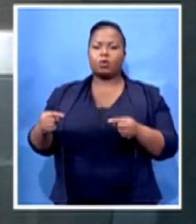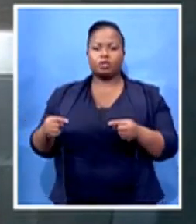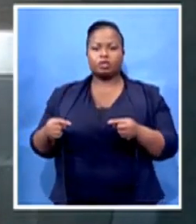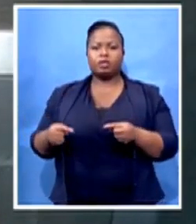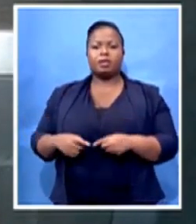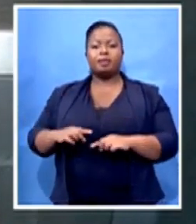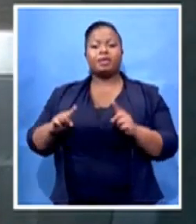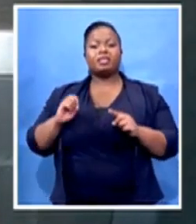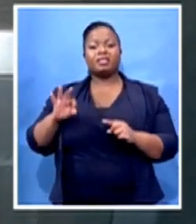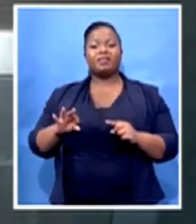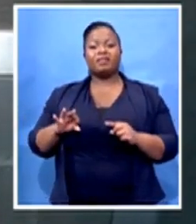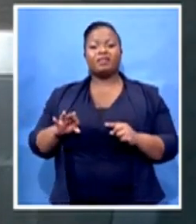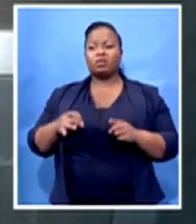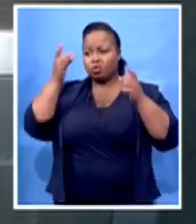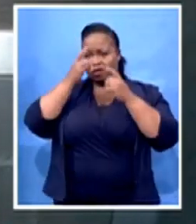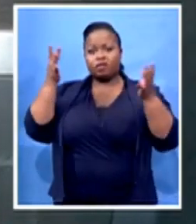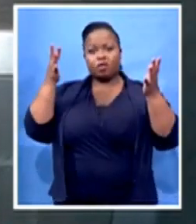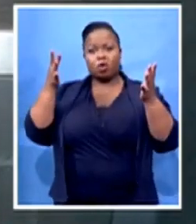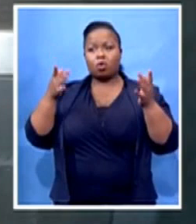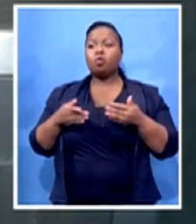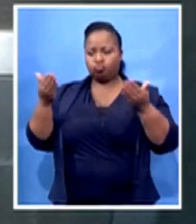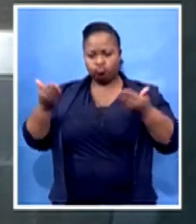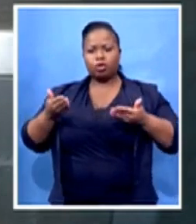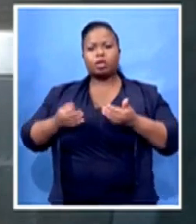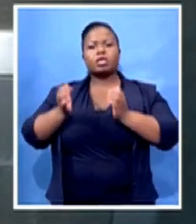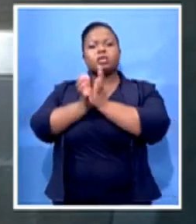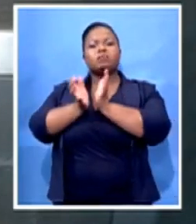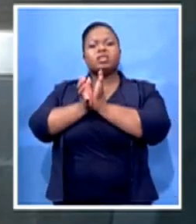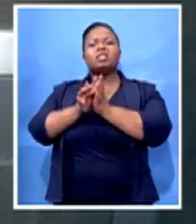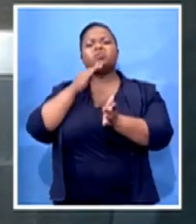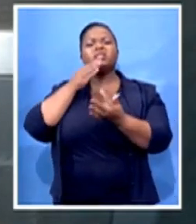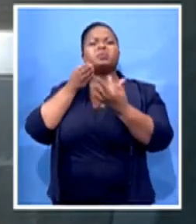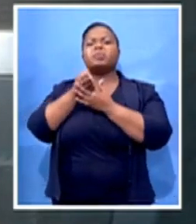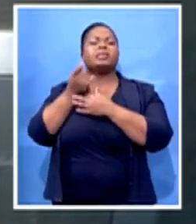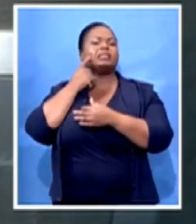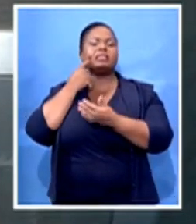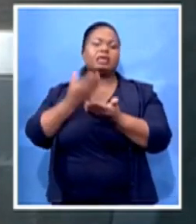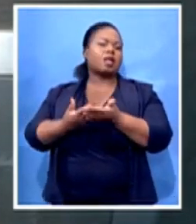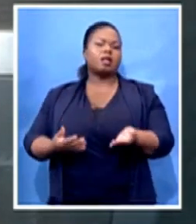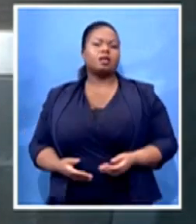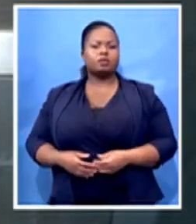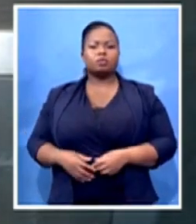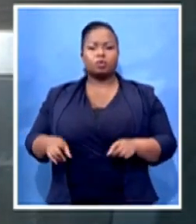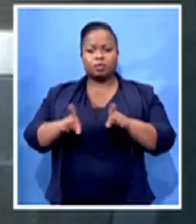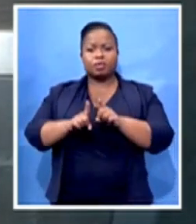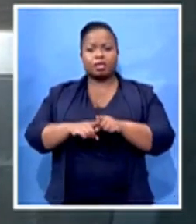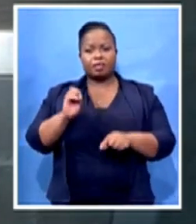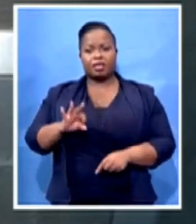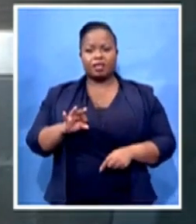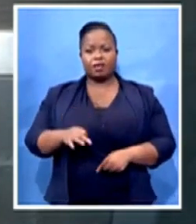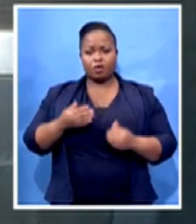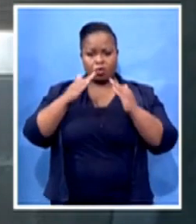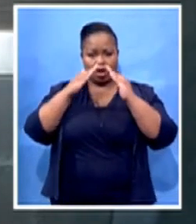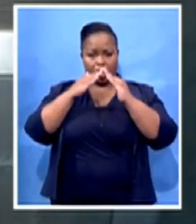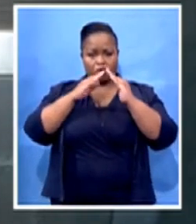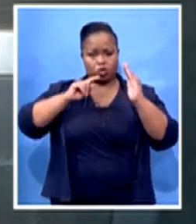you easily have access to the room. Think about it in this way. If you give away the keys to your house to just anybody, they're going to access your house